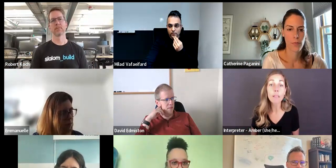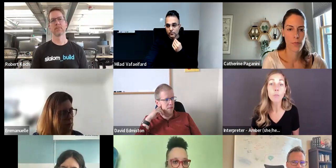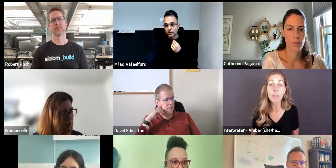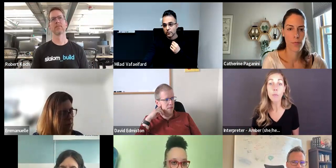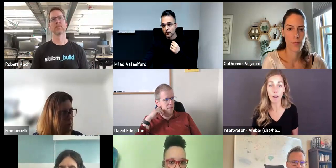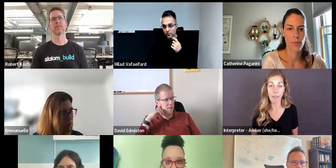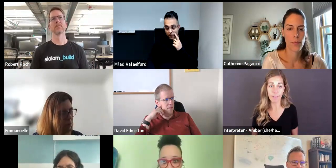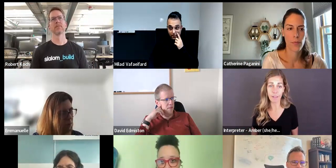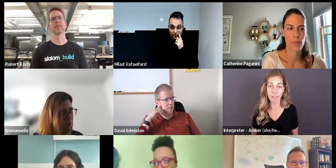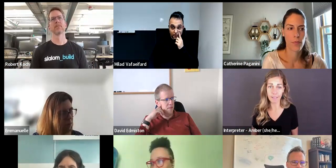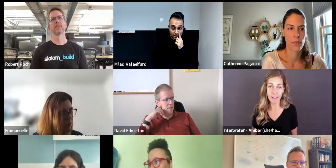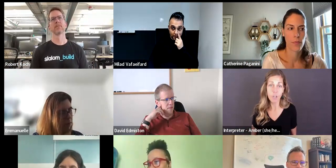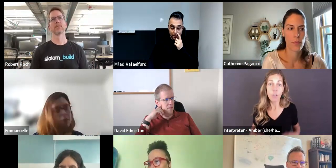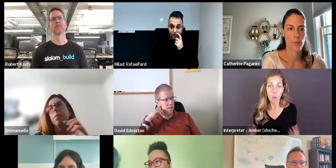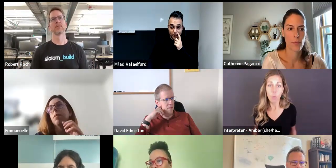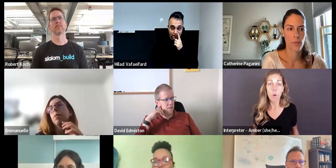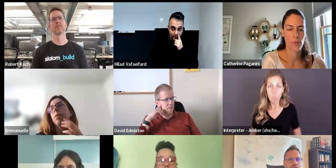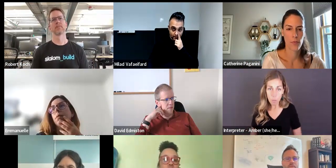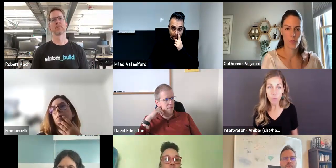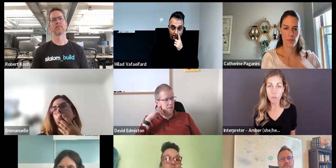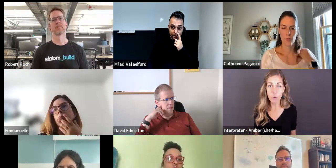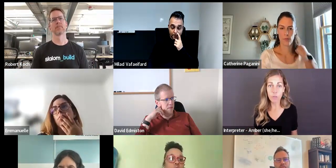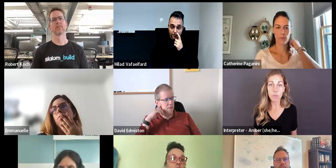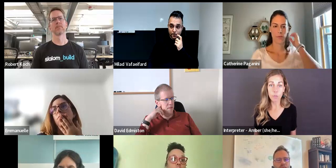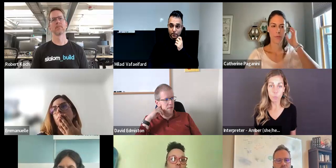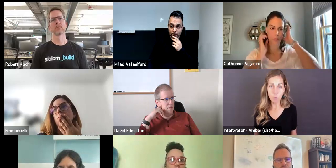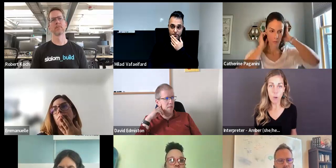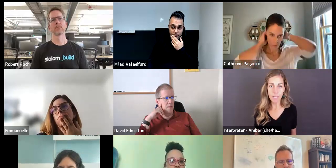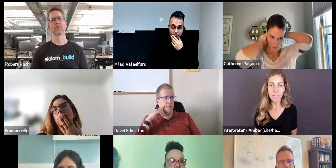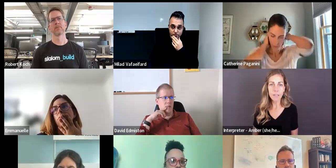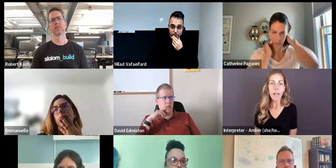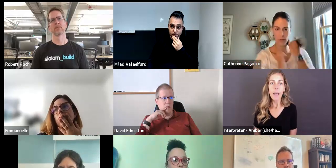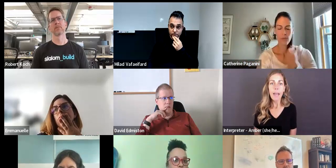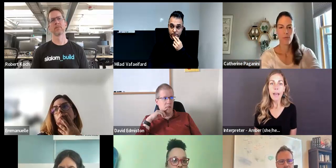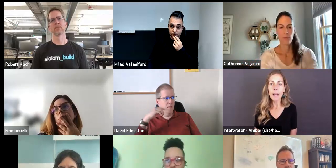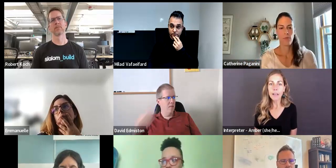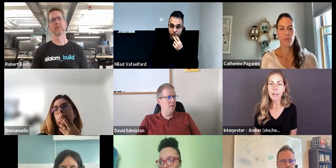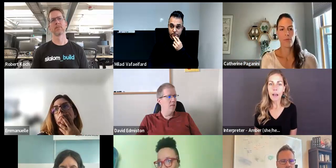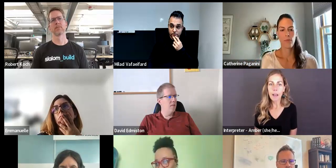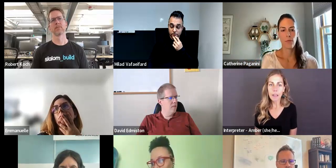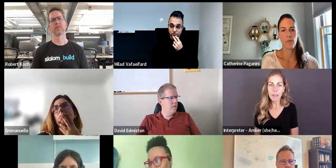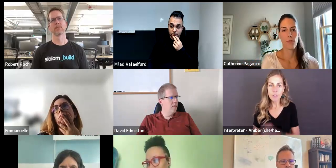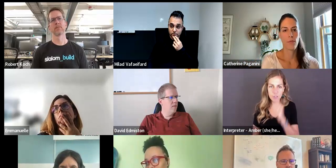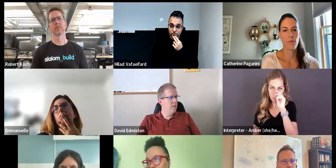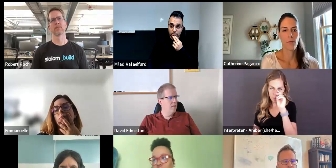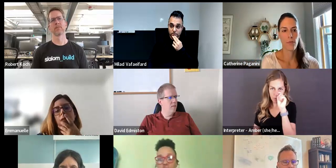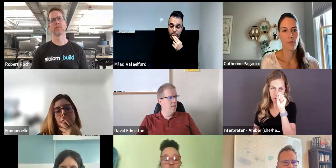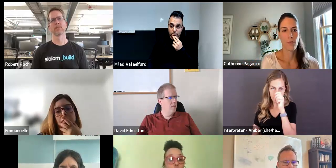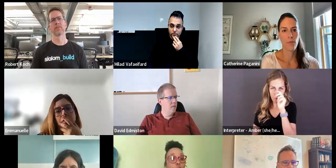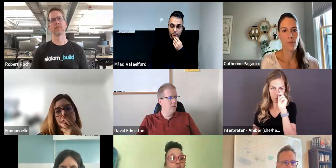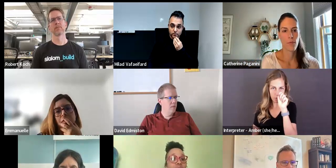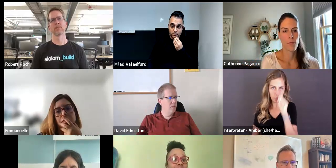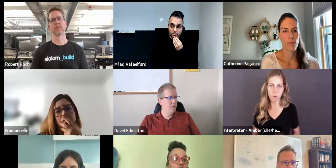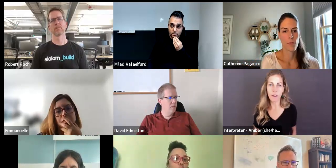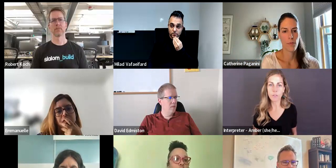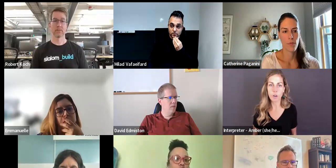So I really, really want to emphasize that. So we want resources worldwide. And I did want to ask